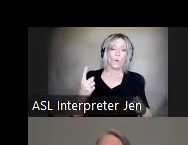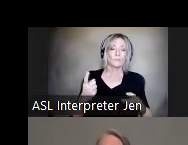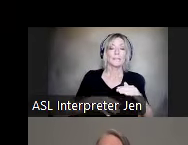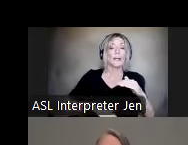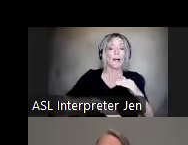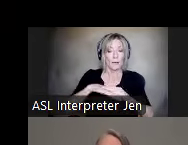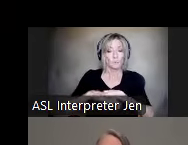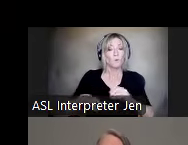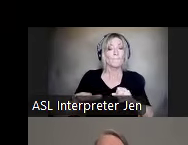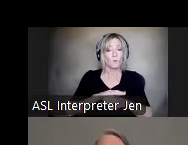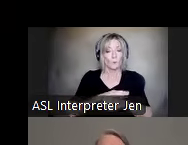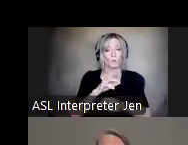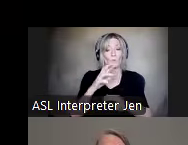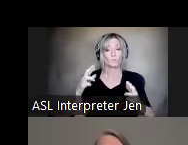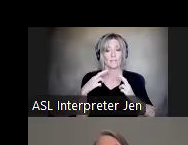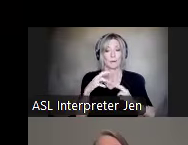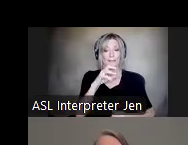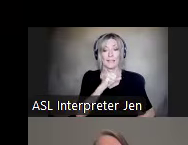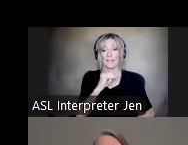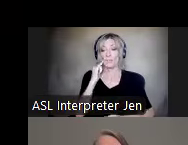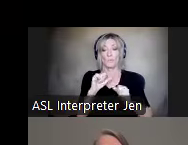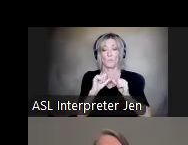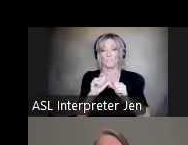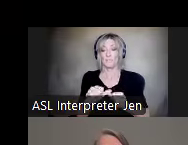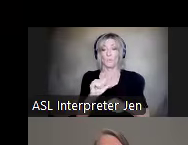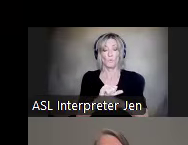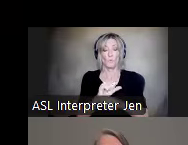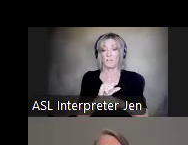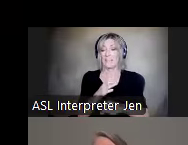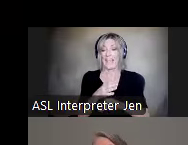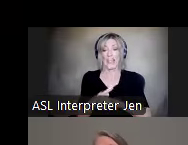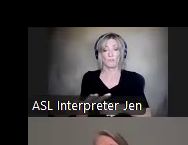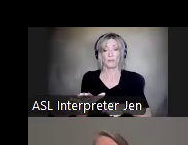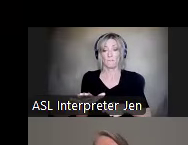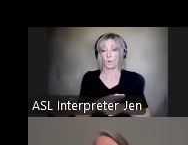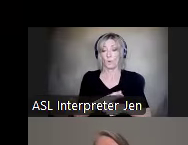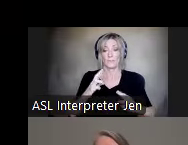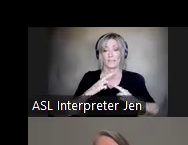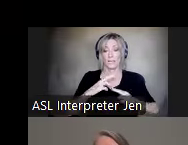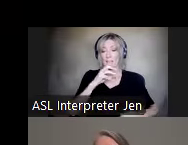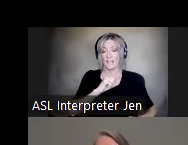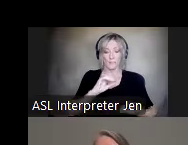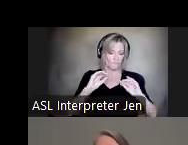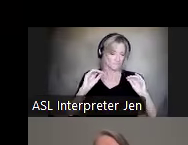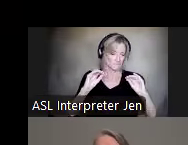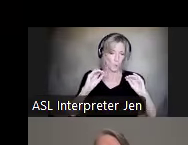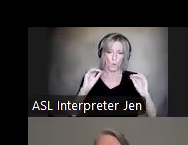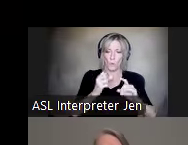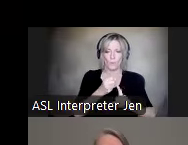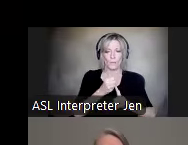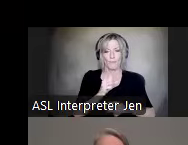retirement age. So if you continue working after you reach your full retirement age, there's no impact on your